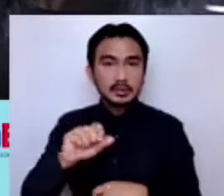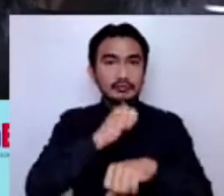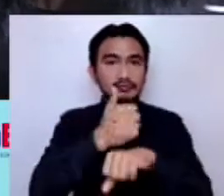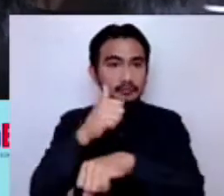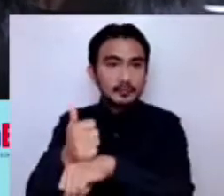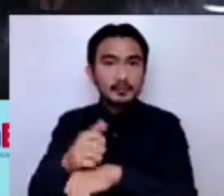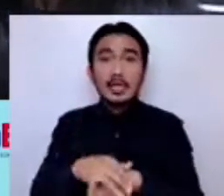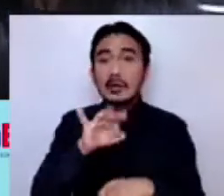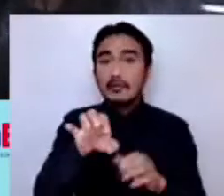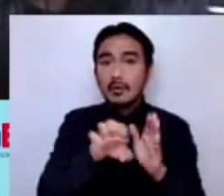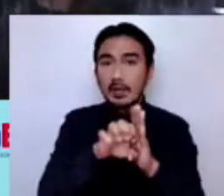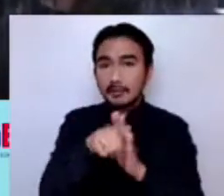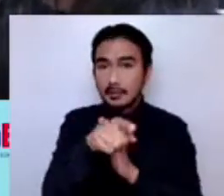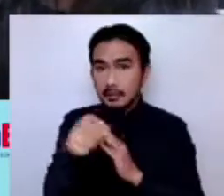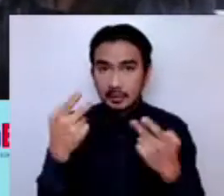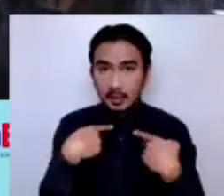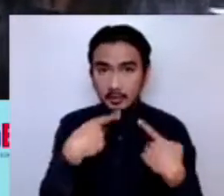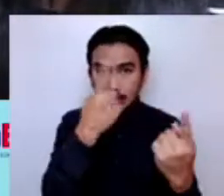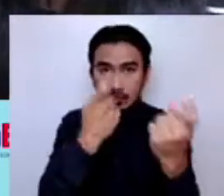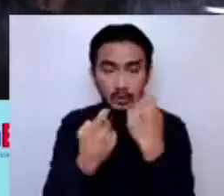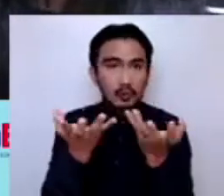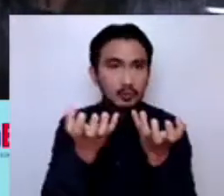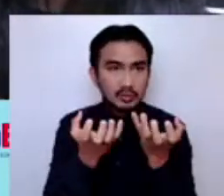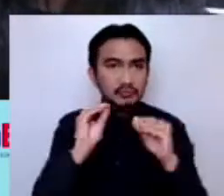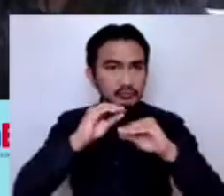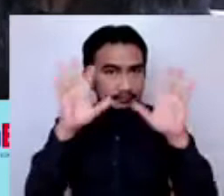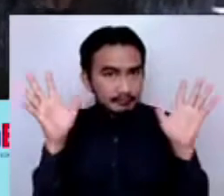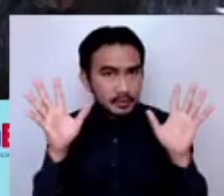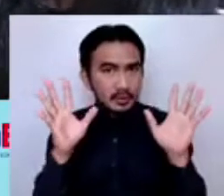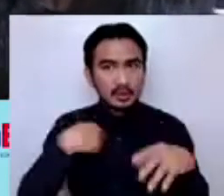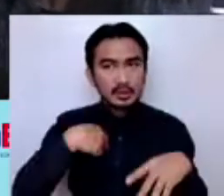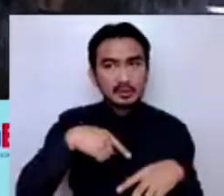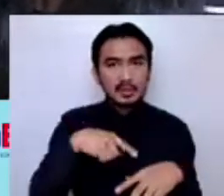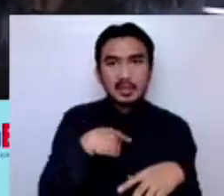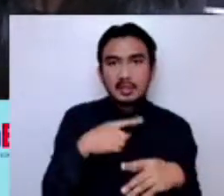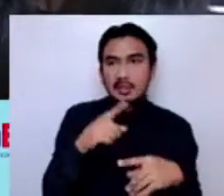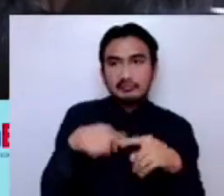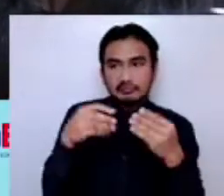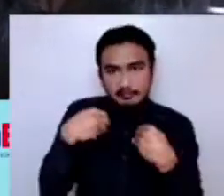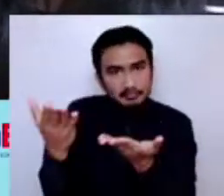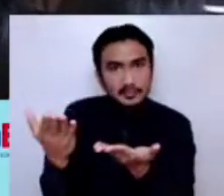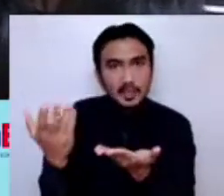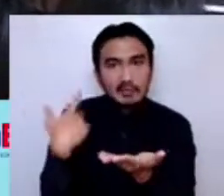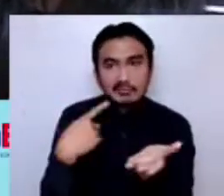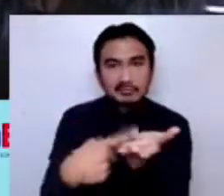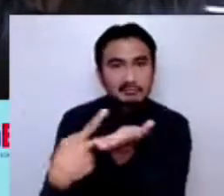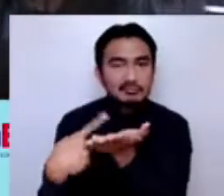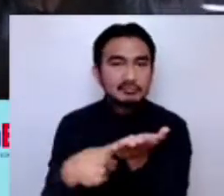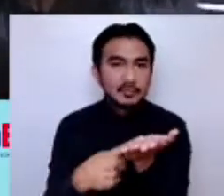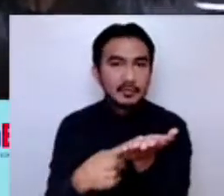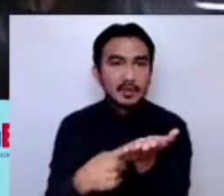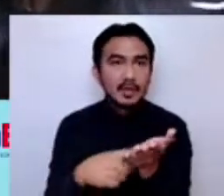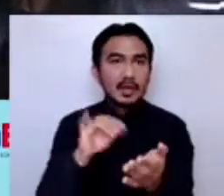have any other questions or clarifications that we were not able to discuss in that